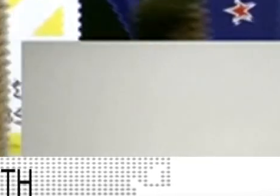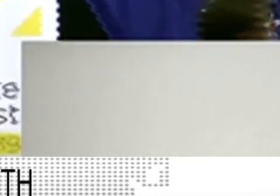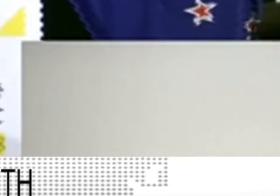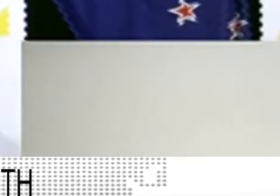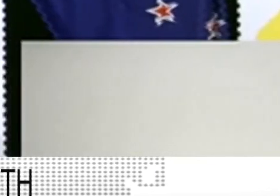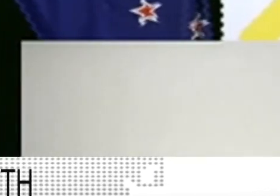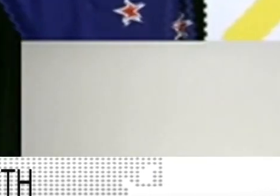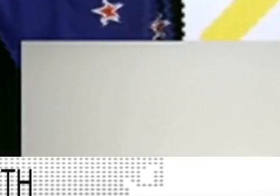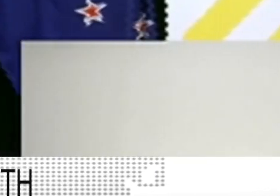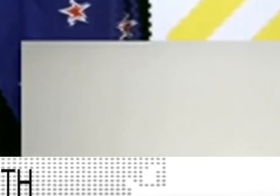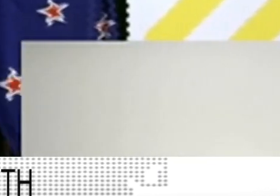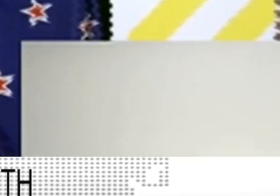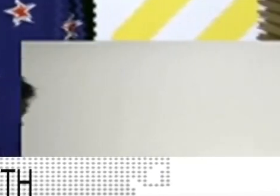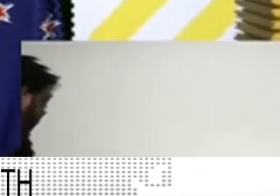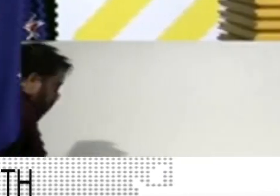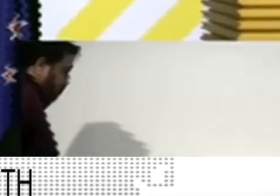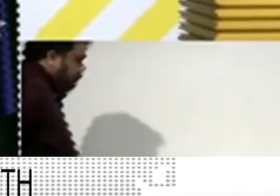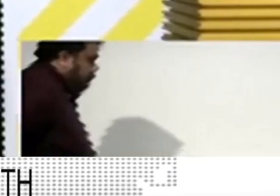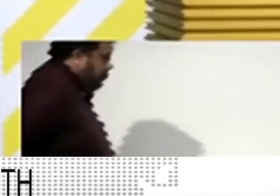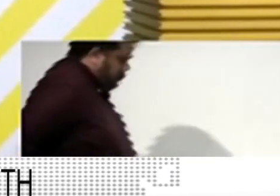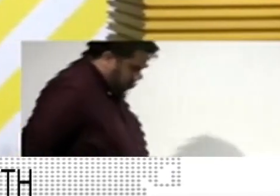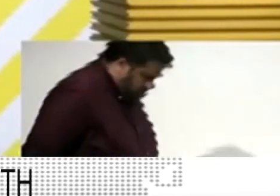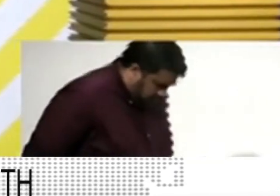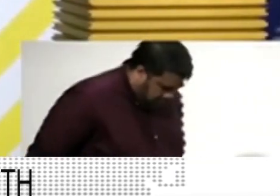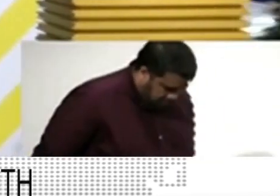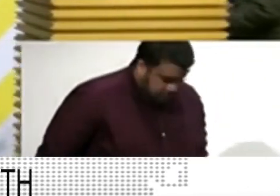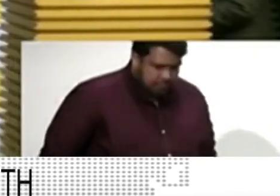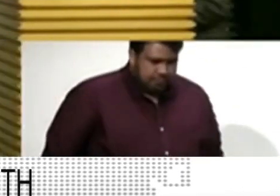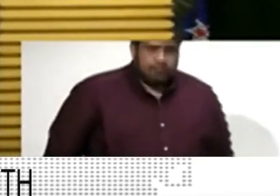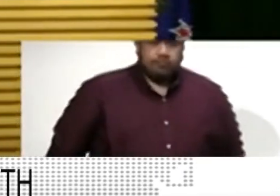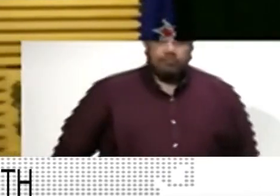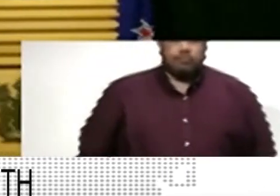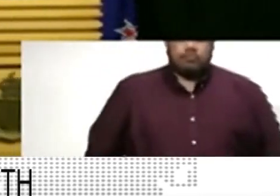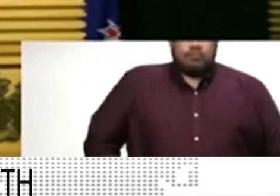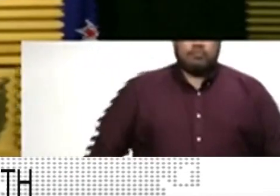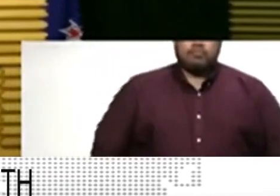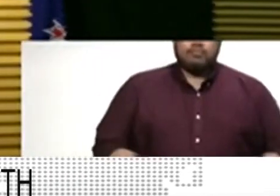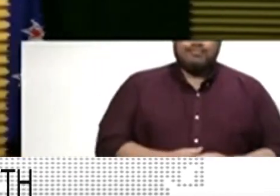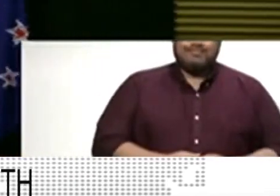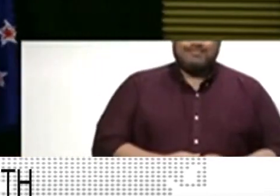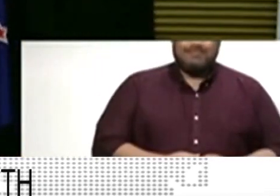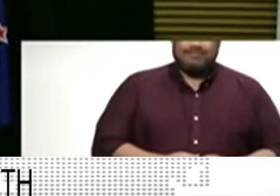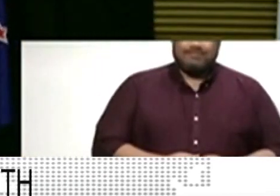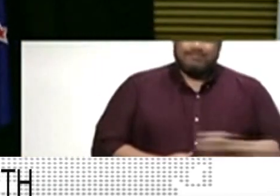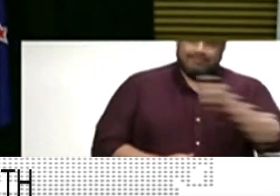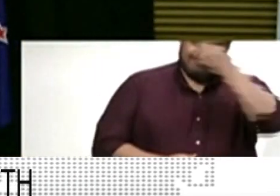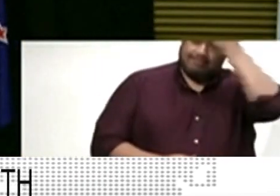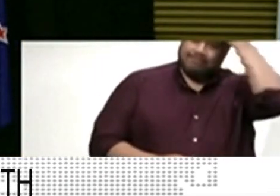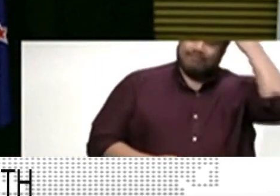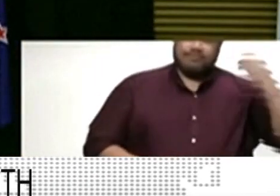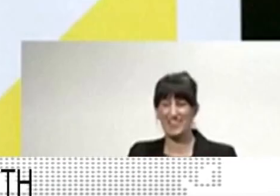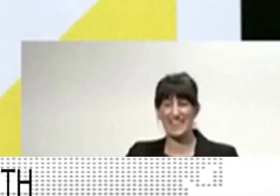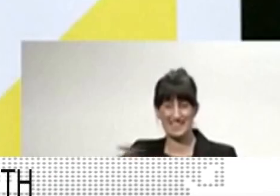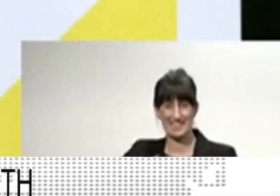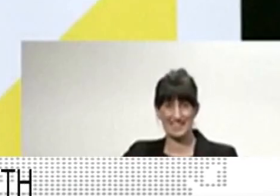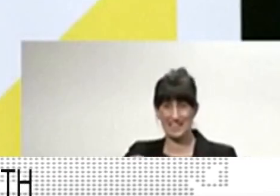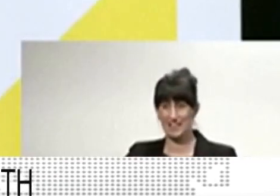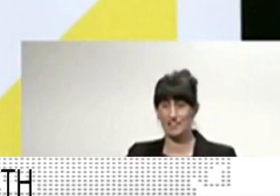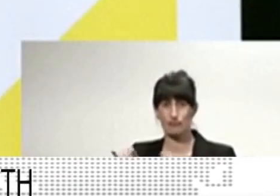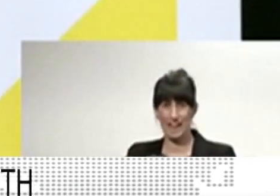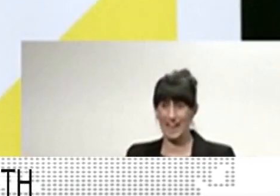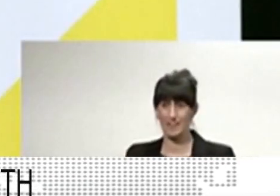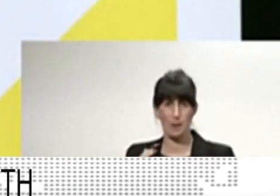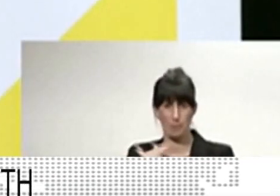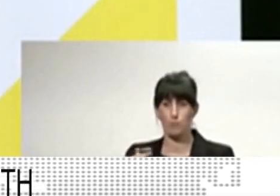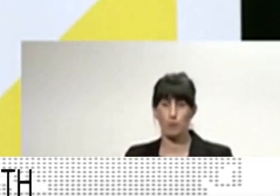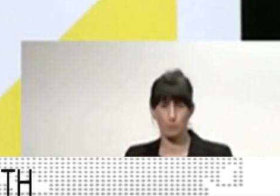had taken time to consider her future over the summer break. Ardern became the youngest female head of government in the world when she was elected